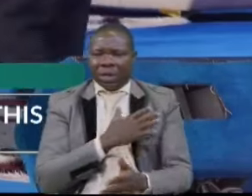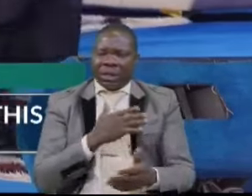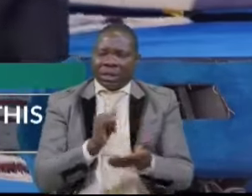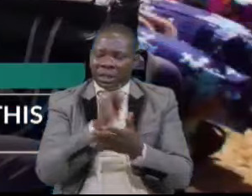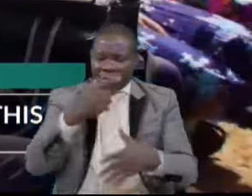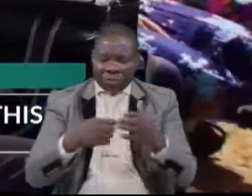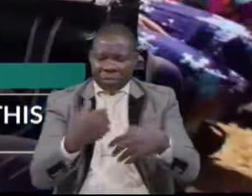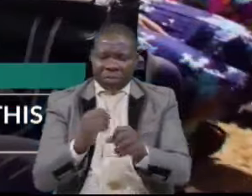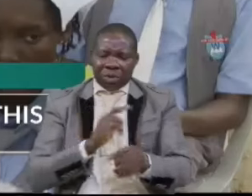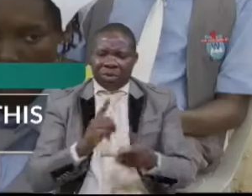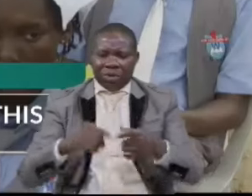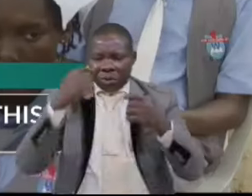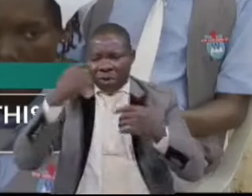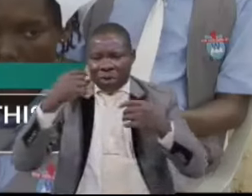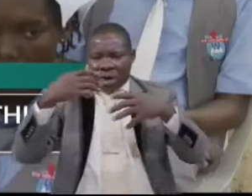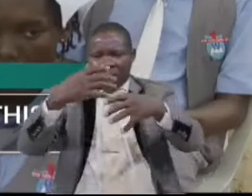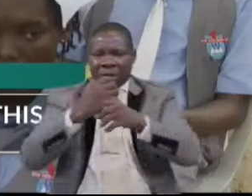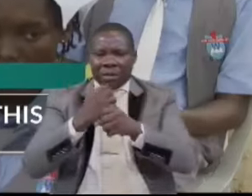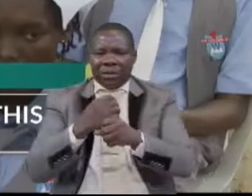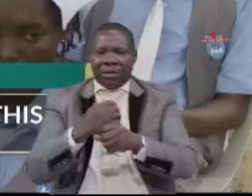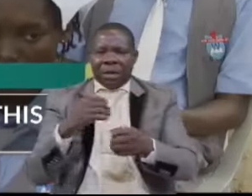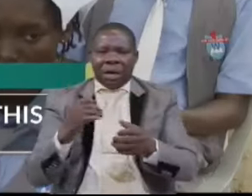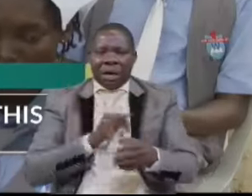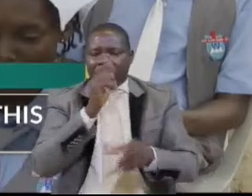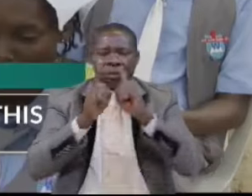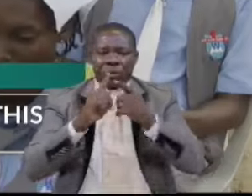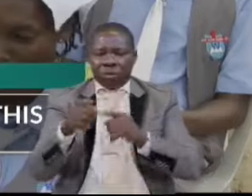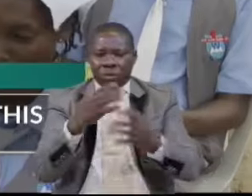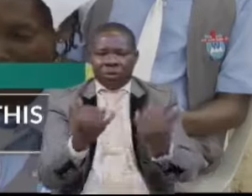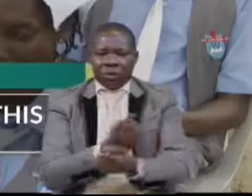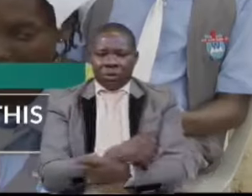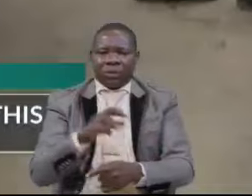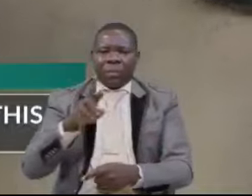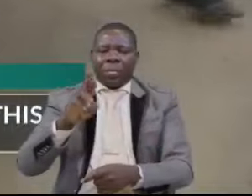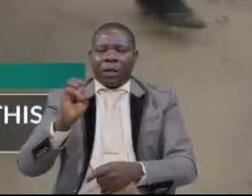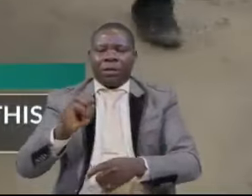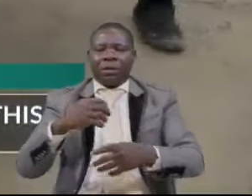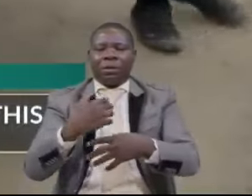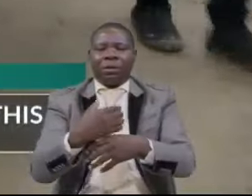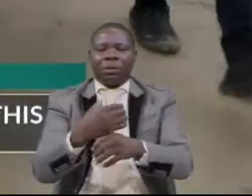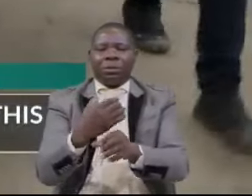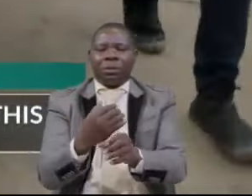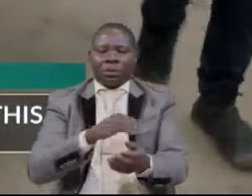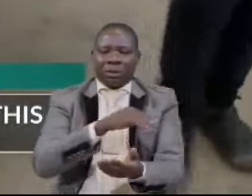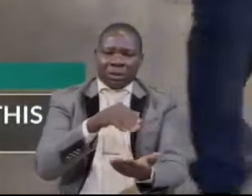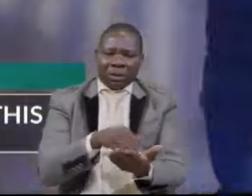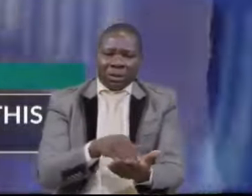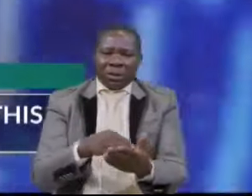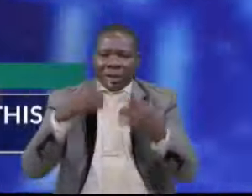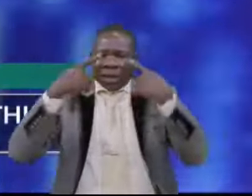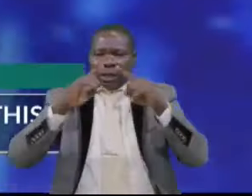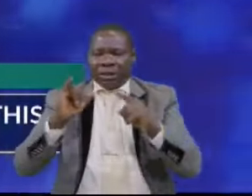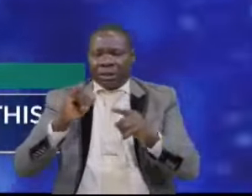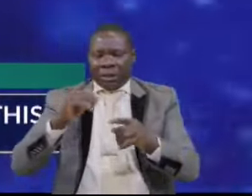we're here. I'm talking to you today on reproducing excelling Daniels for this